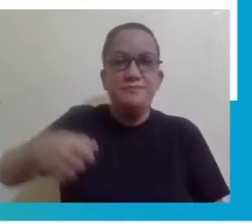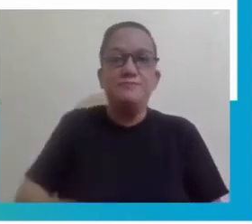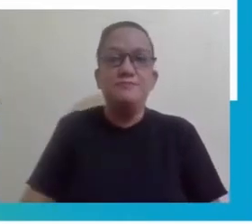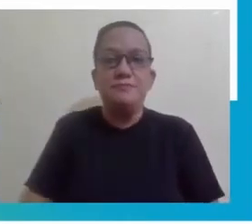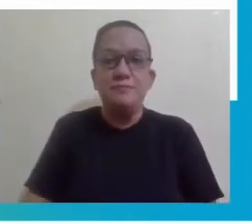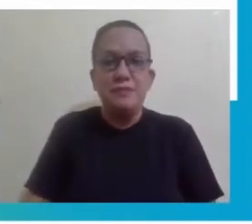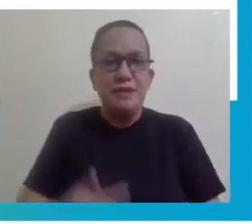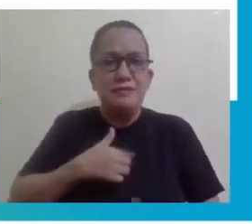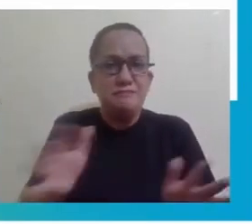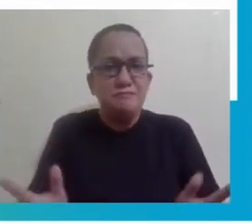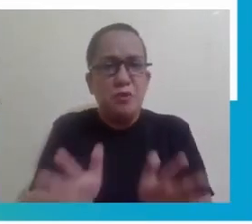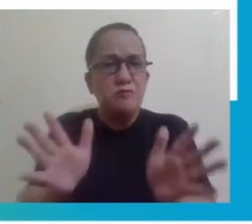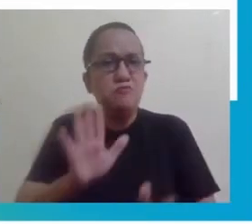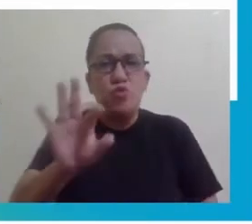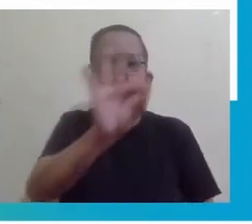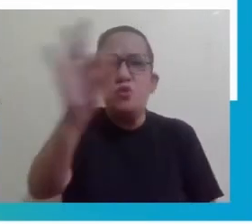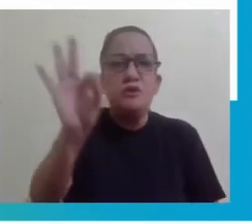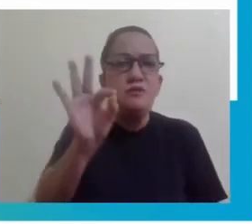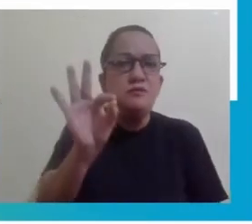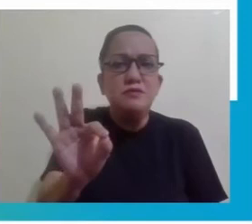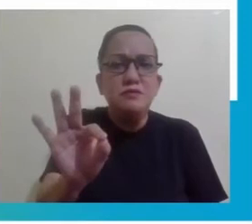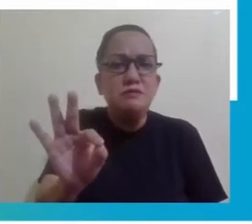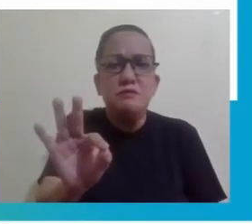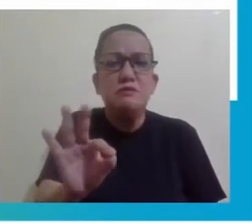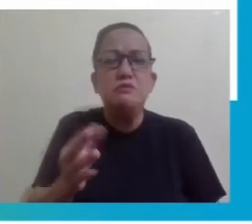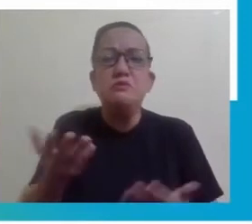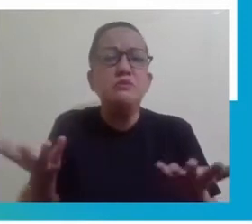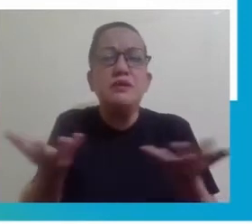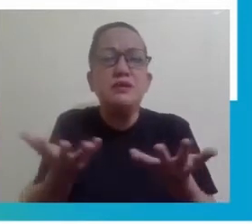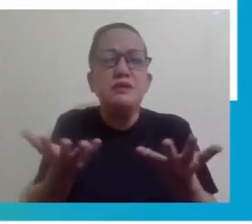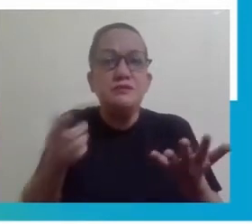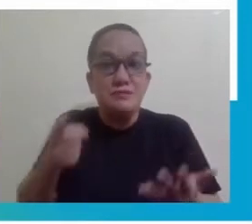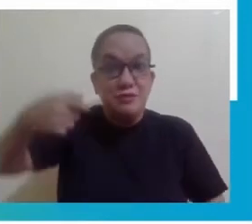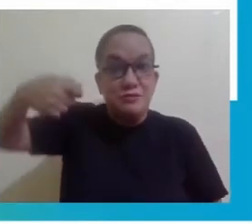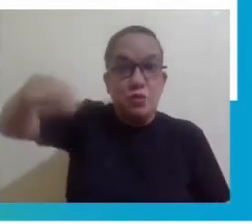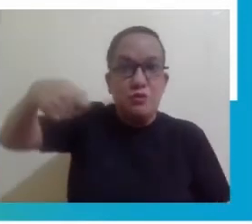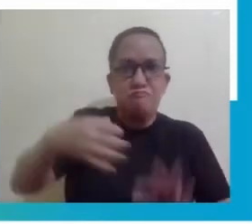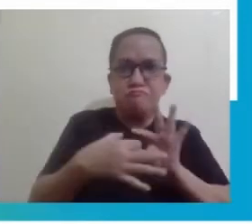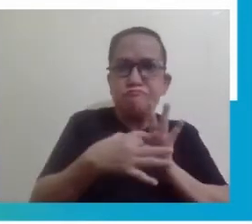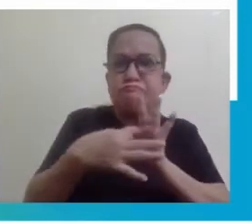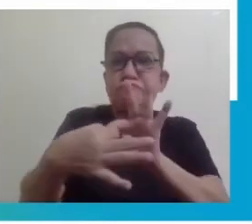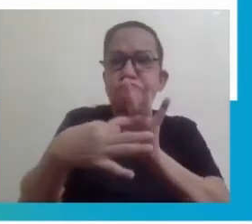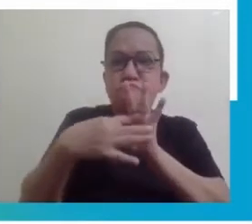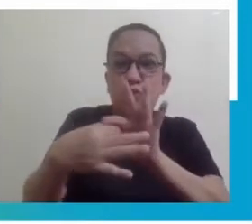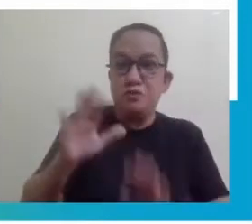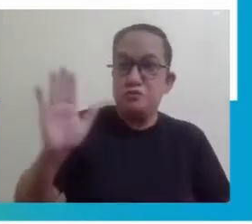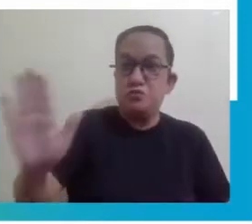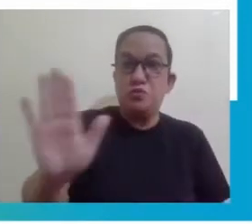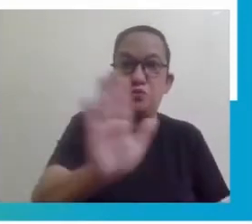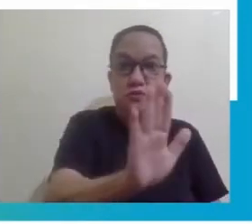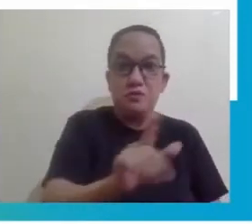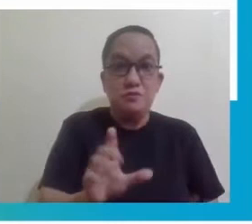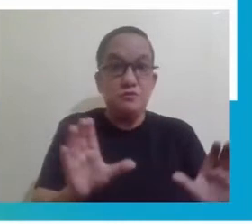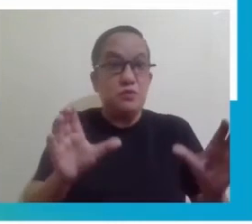on policy issues for the president. Should other issues be raised, my team will try to get back to you at a